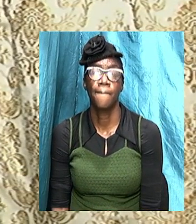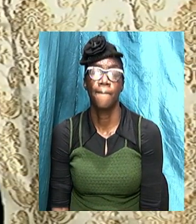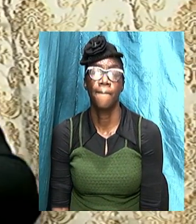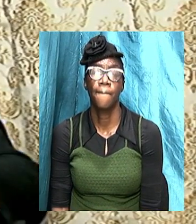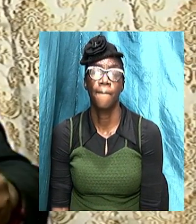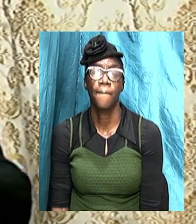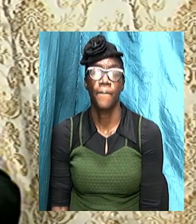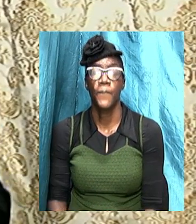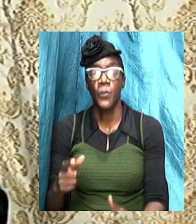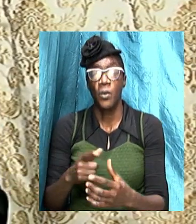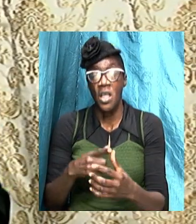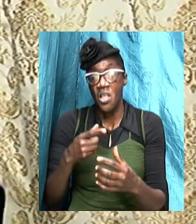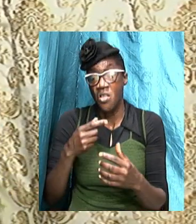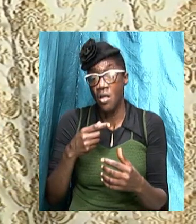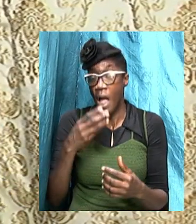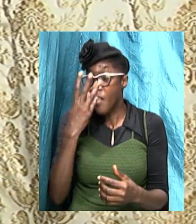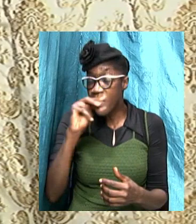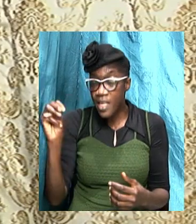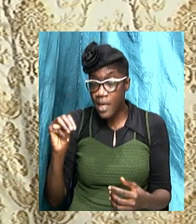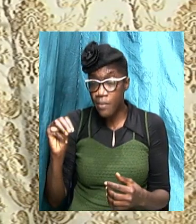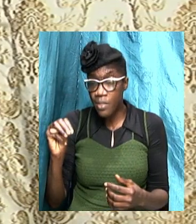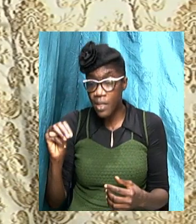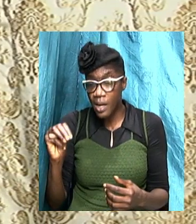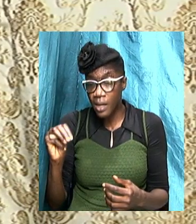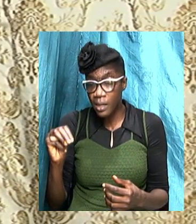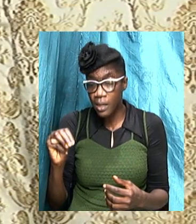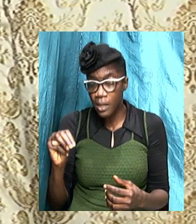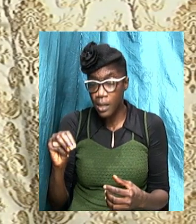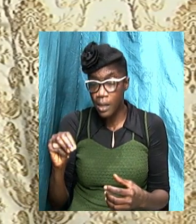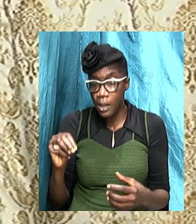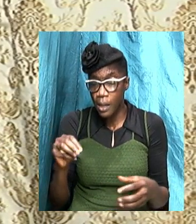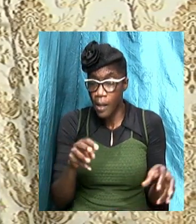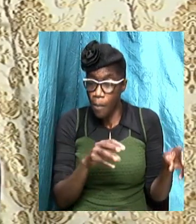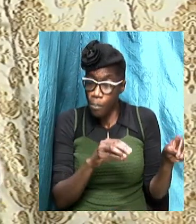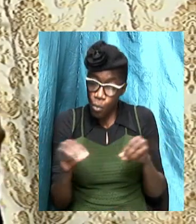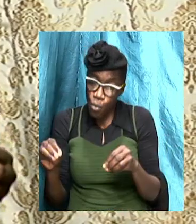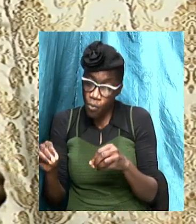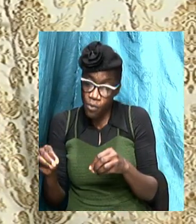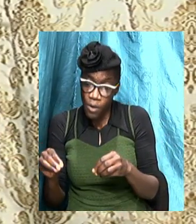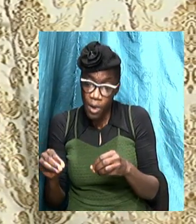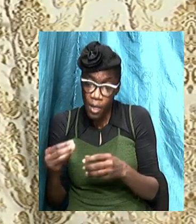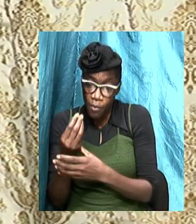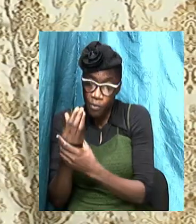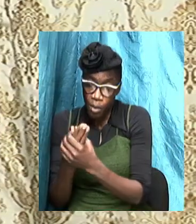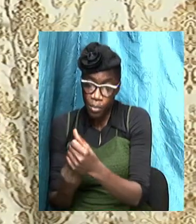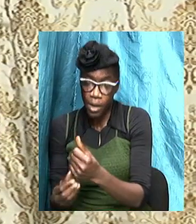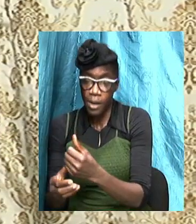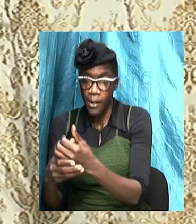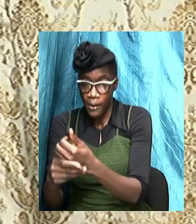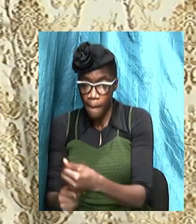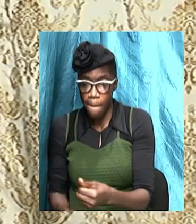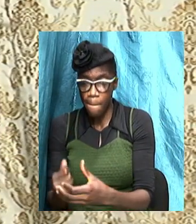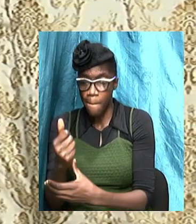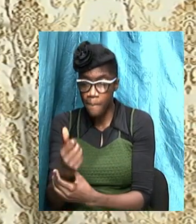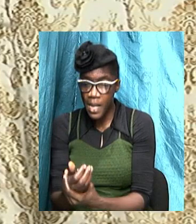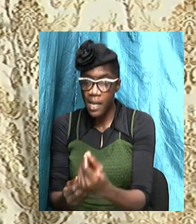them that are weaned from the milk and drawn from the breast